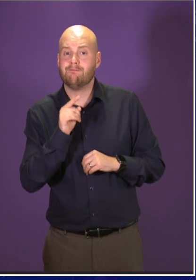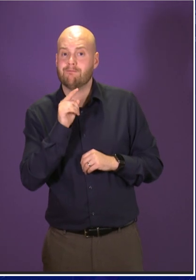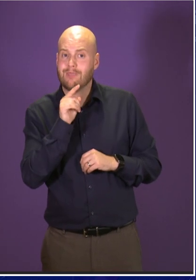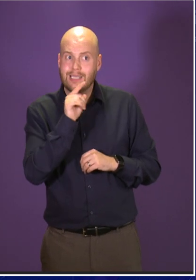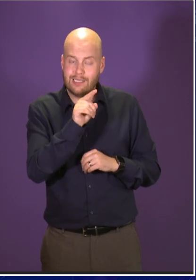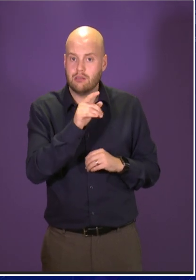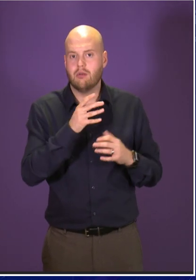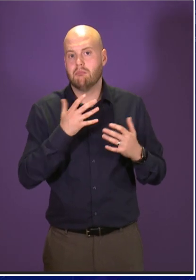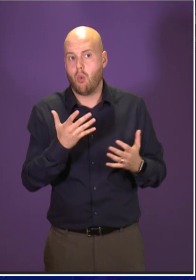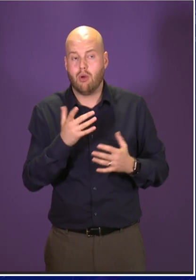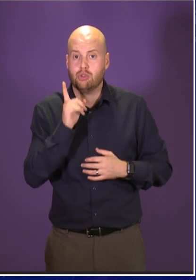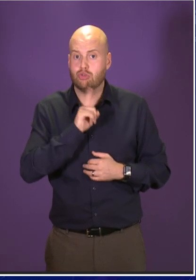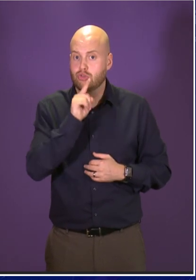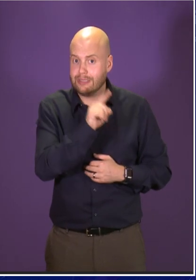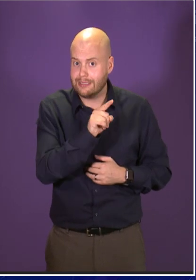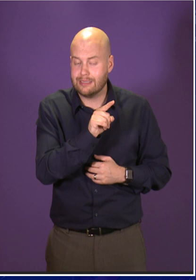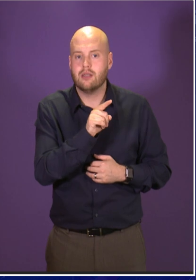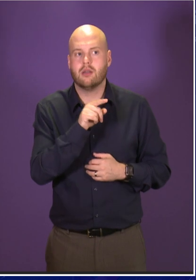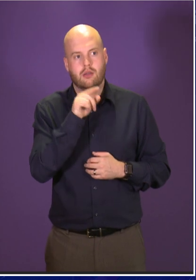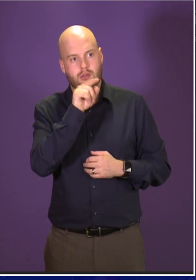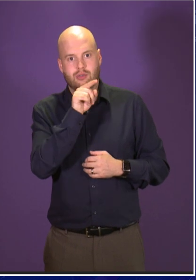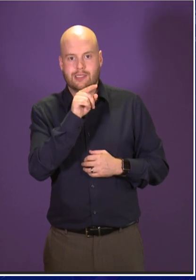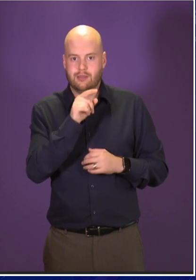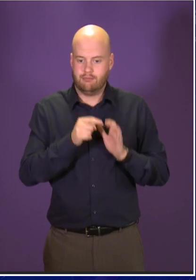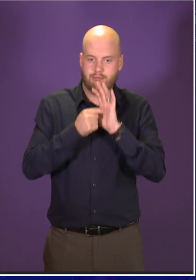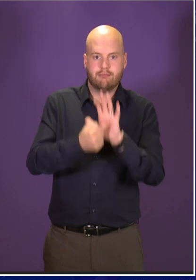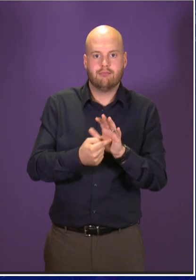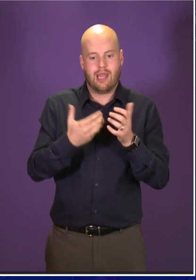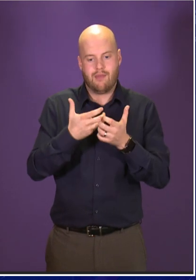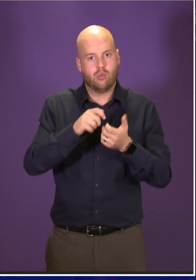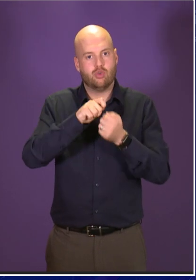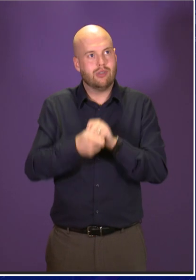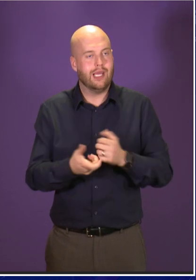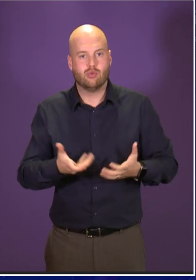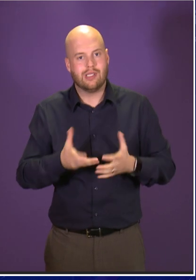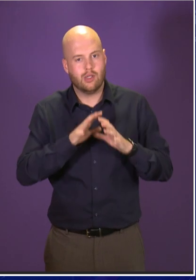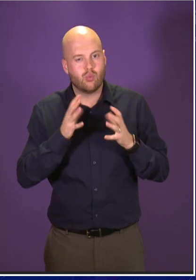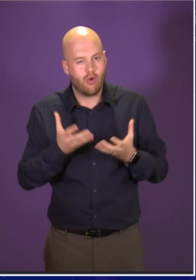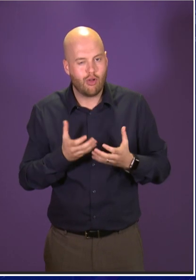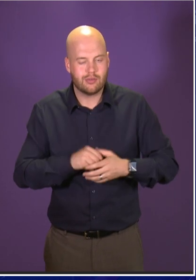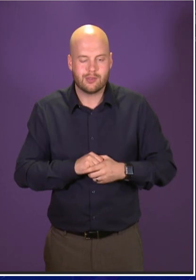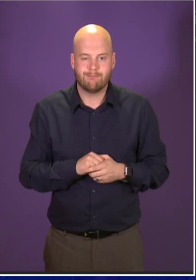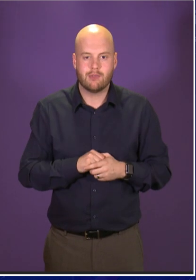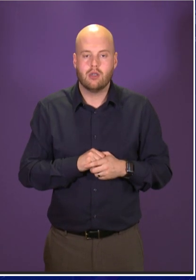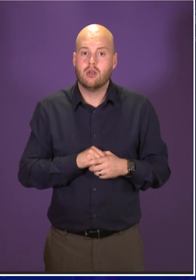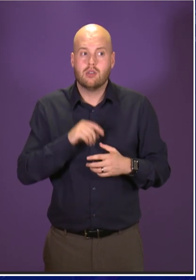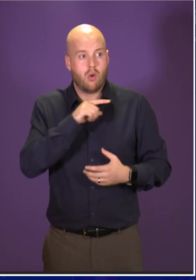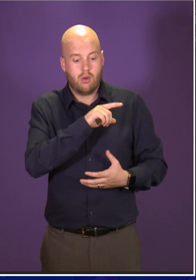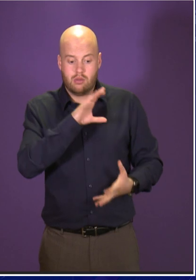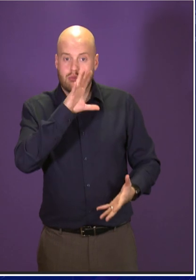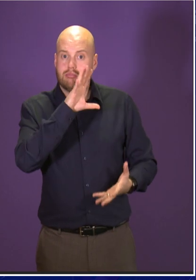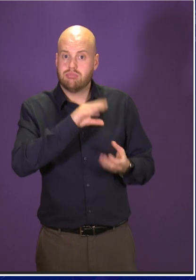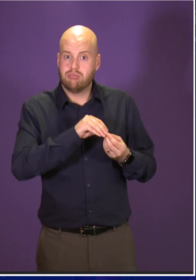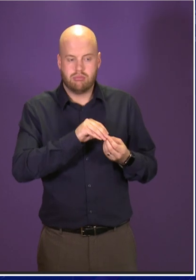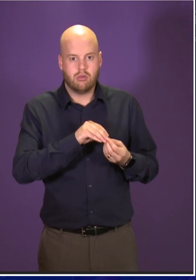she is the protagonist and agent of change in today's world. It is with this citizen in mind that we want to